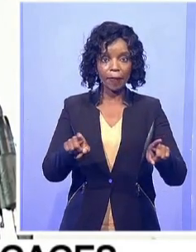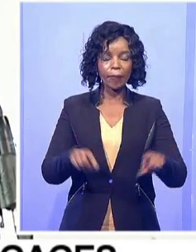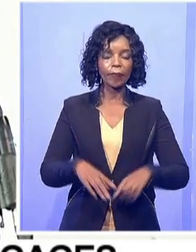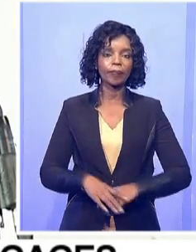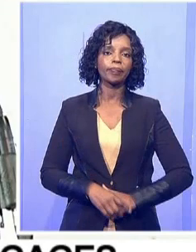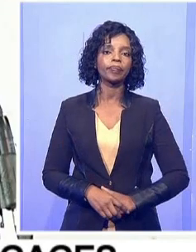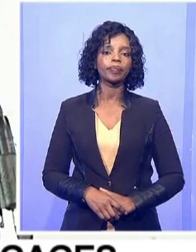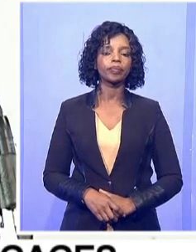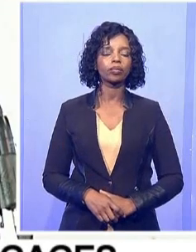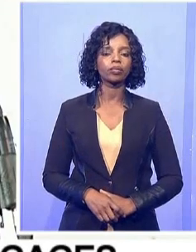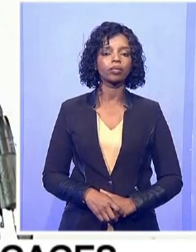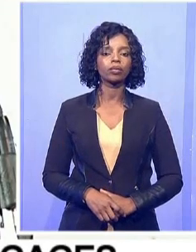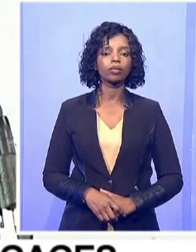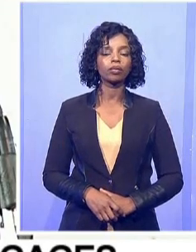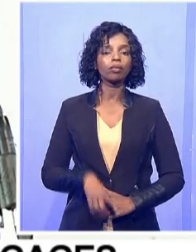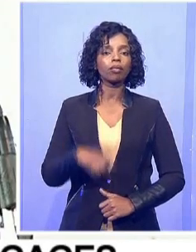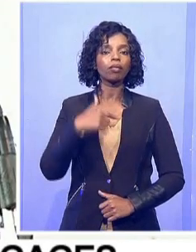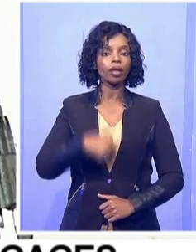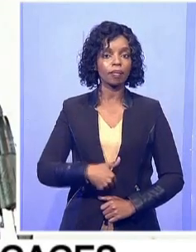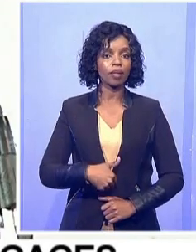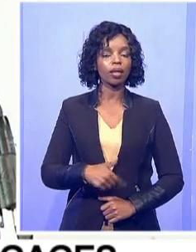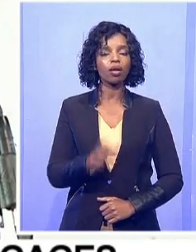I'm also encouraged about the